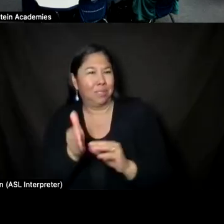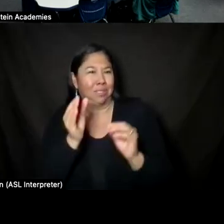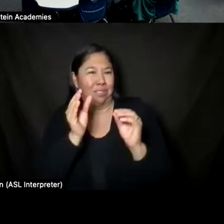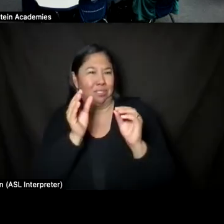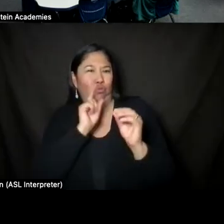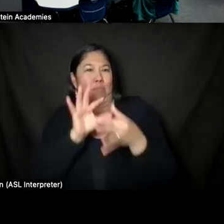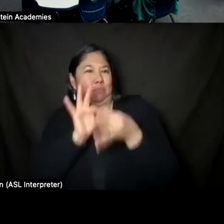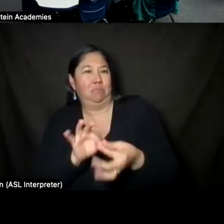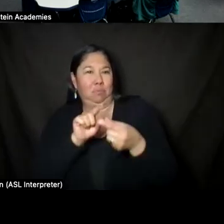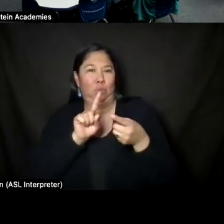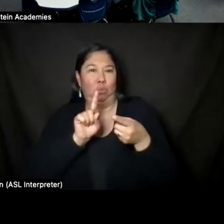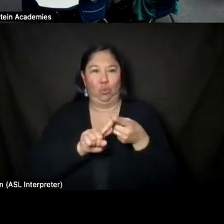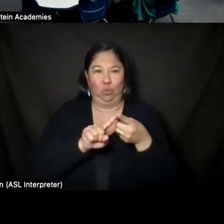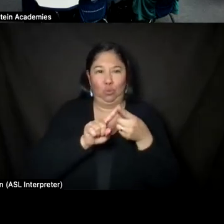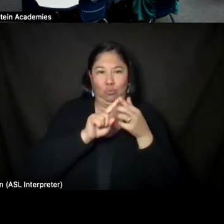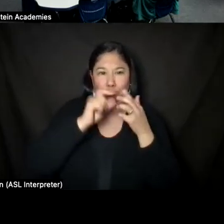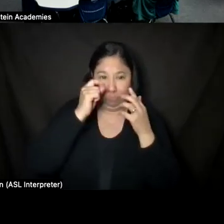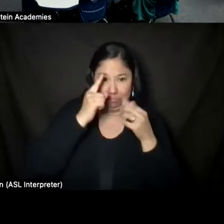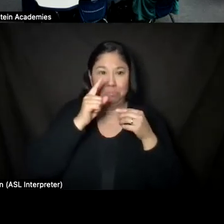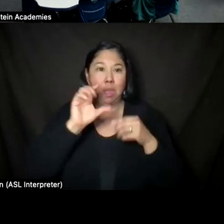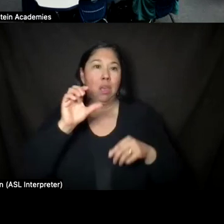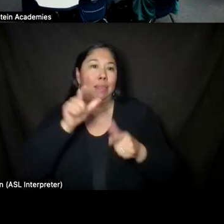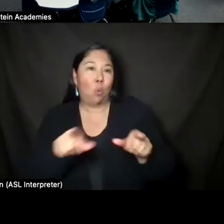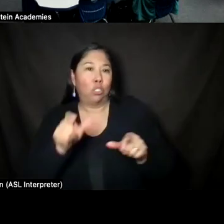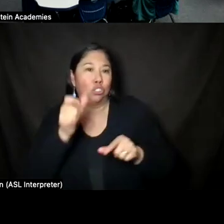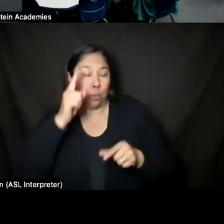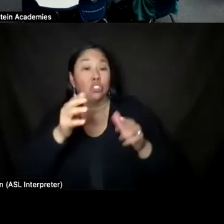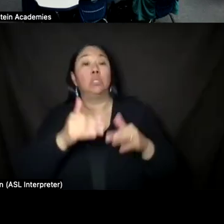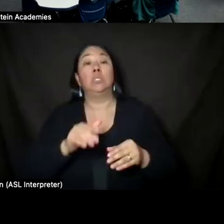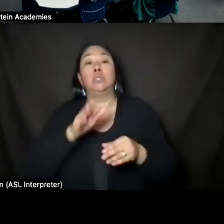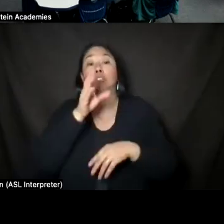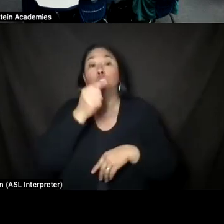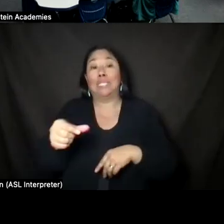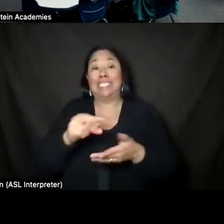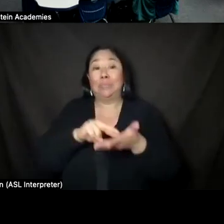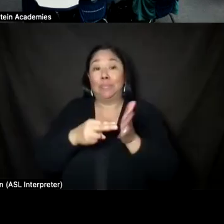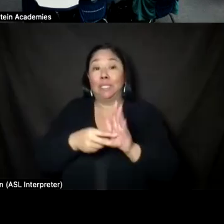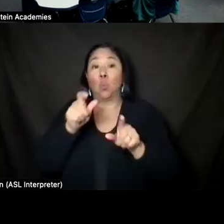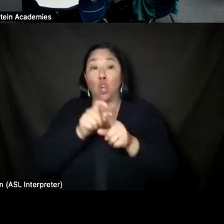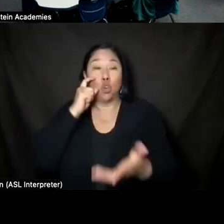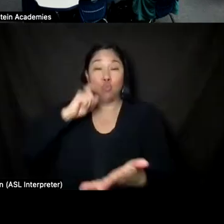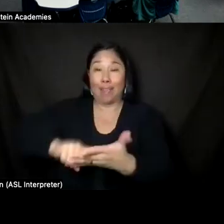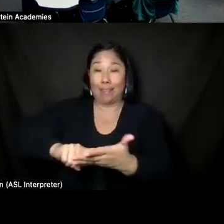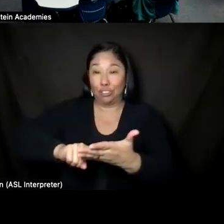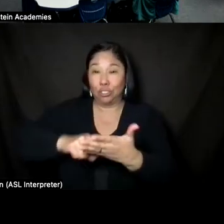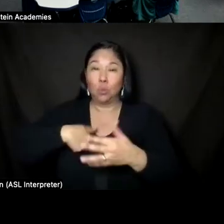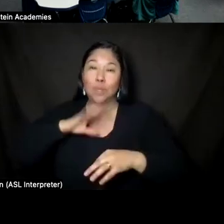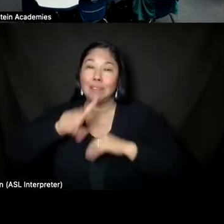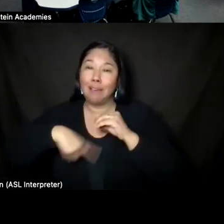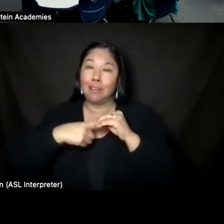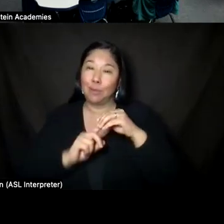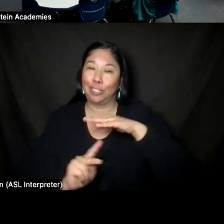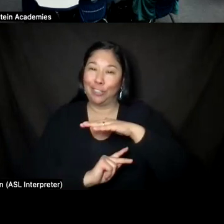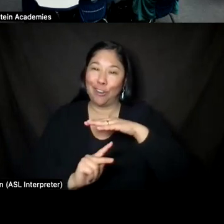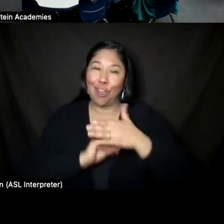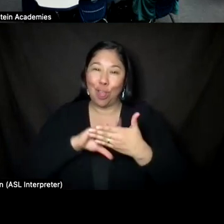blue strands. The green strands are word recognition. So this is really, the nitty gritty of what we're working on in kindergarten,